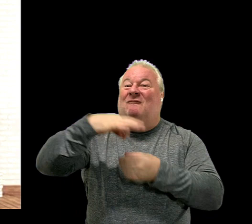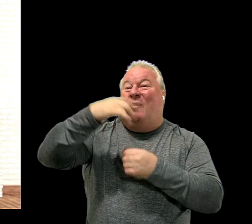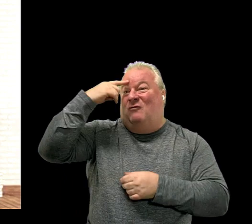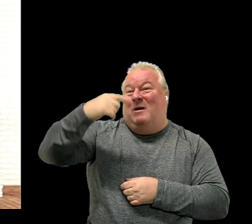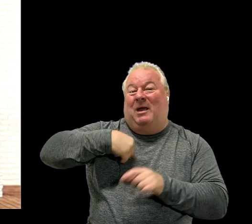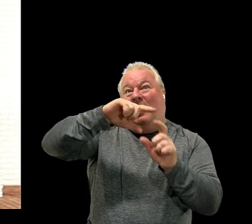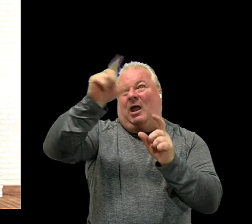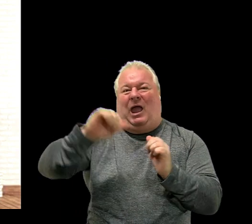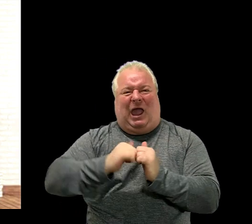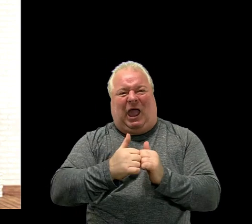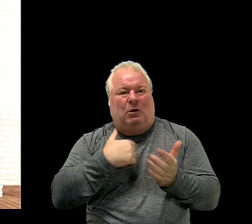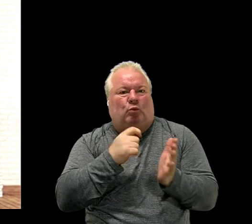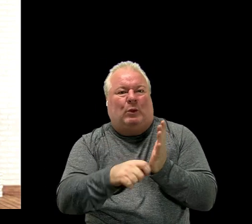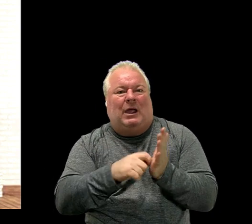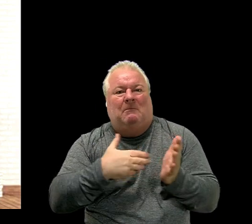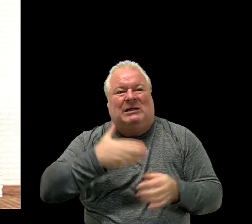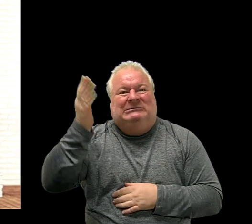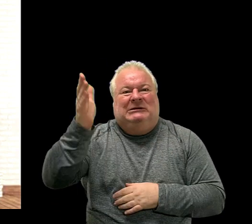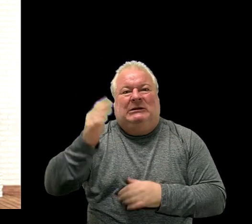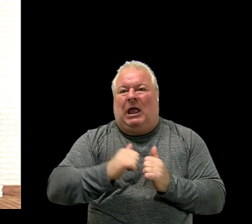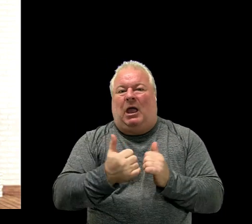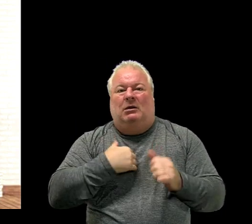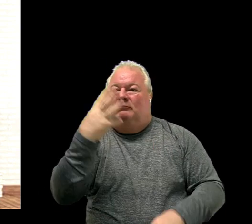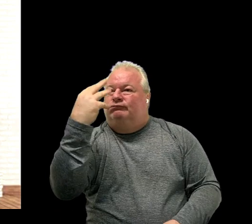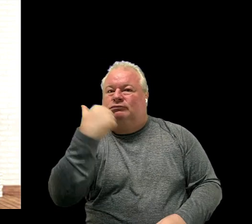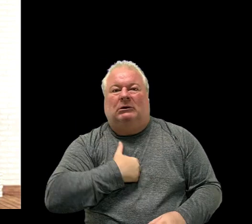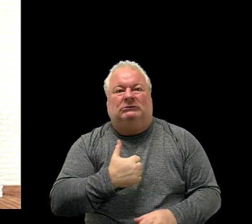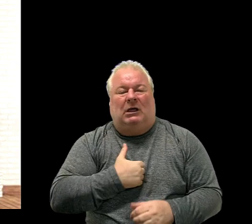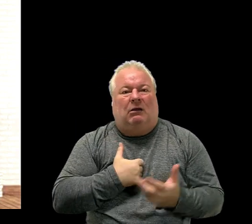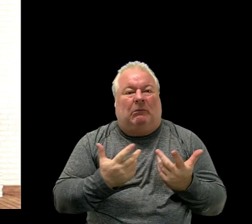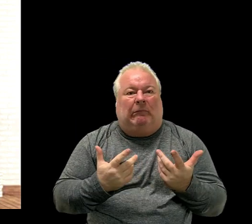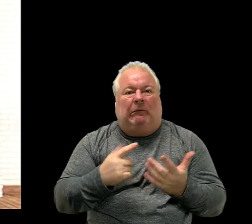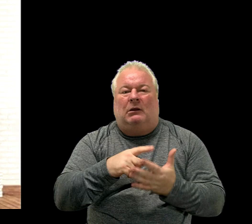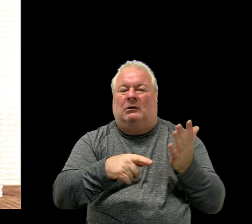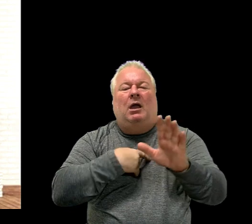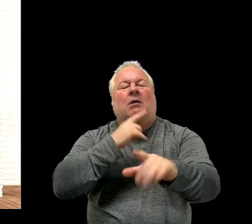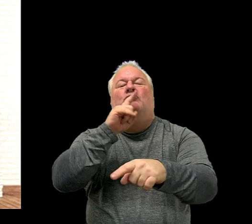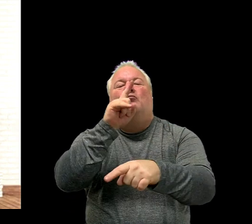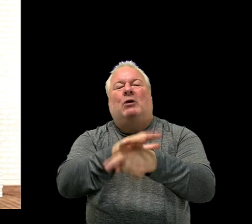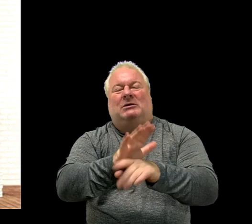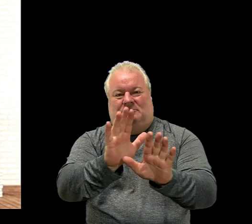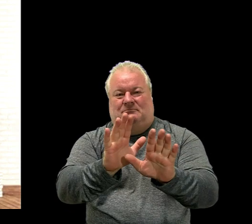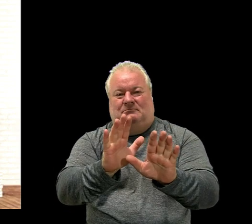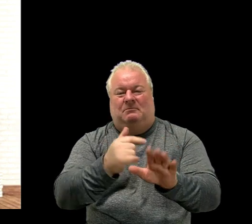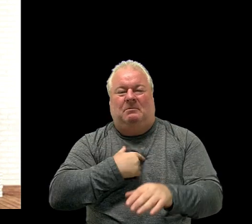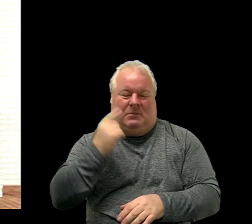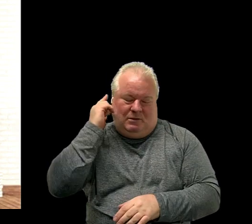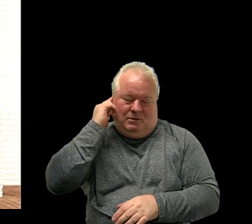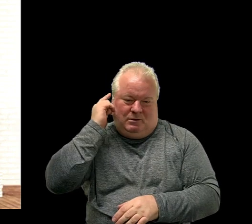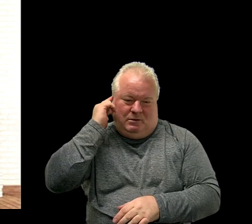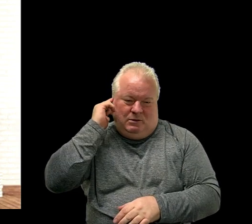my speech, write my speech? How am I going to record my speech? I promise you, I will give